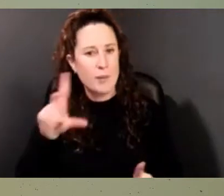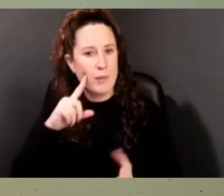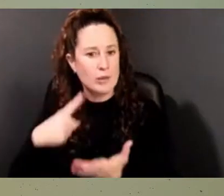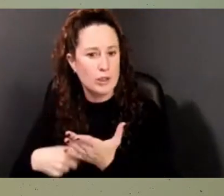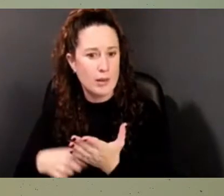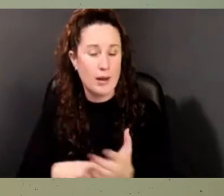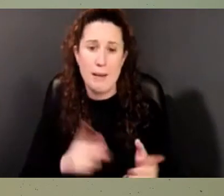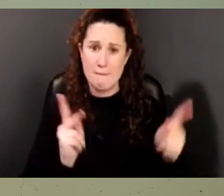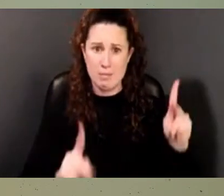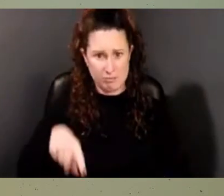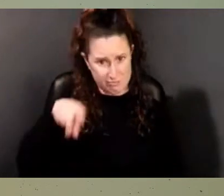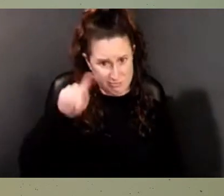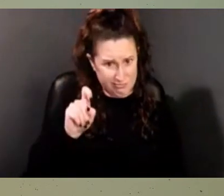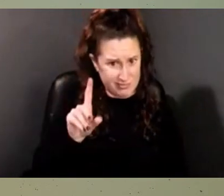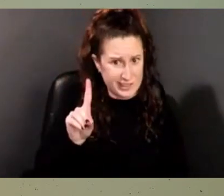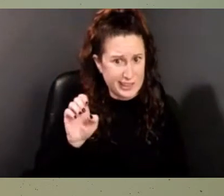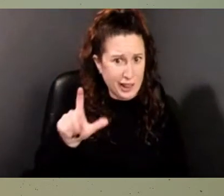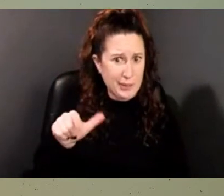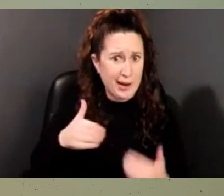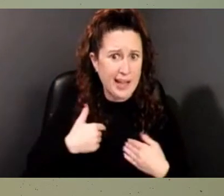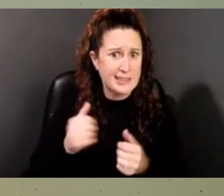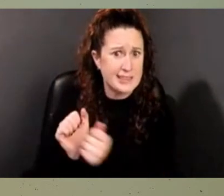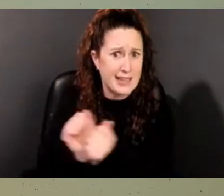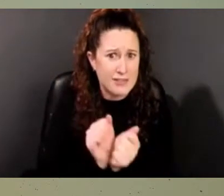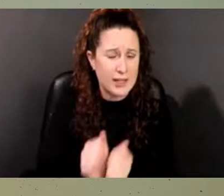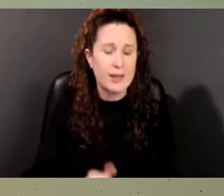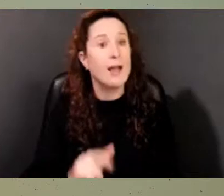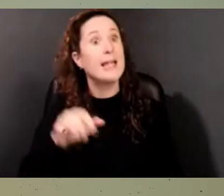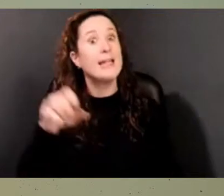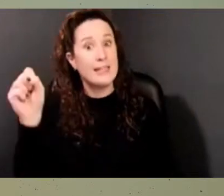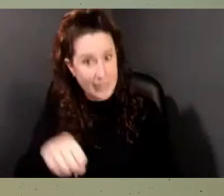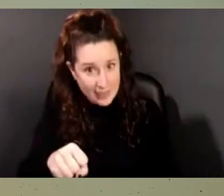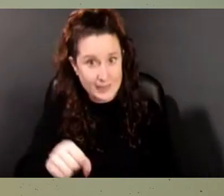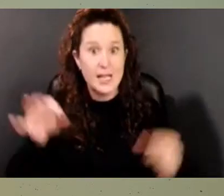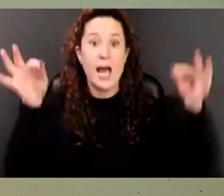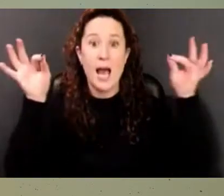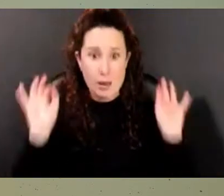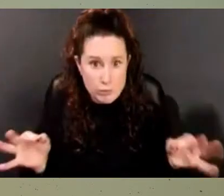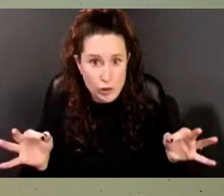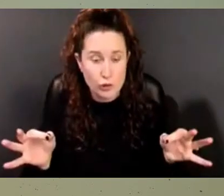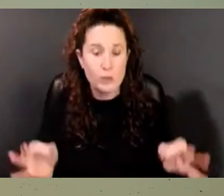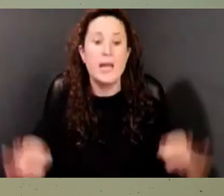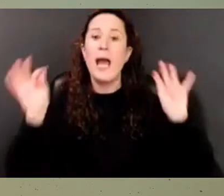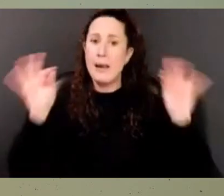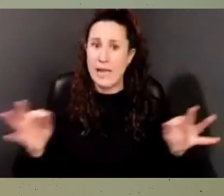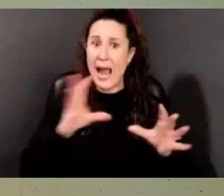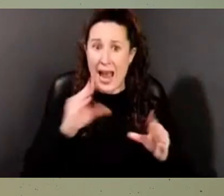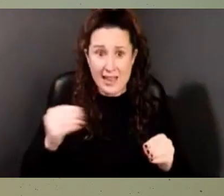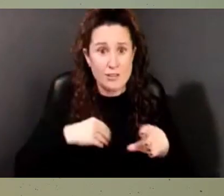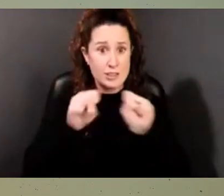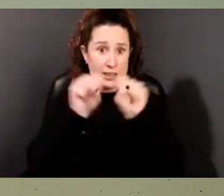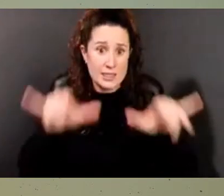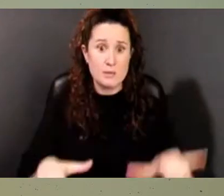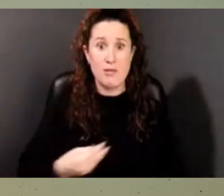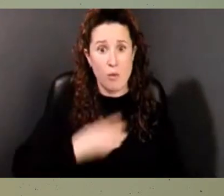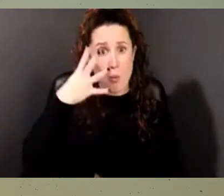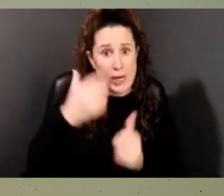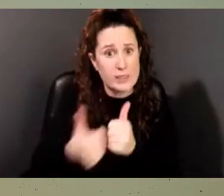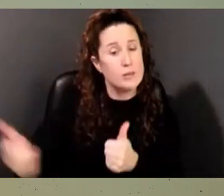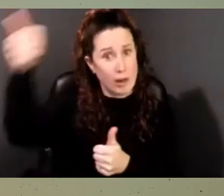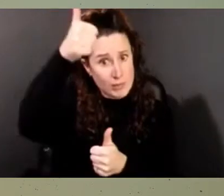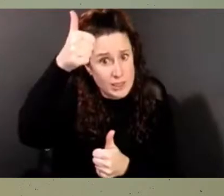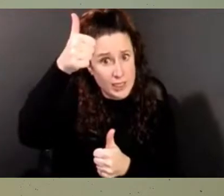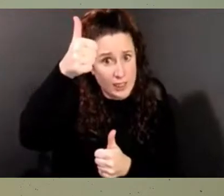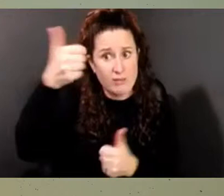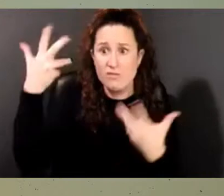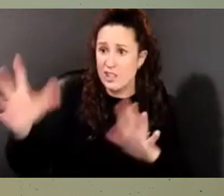slavery there? Yeah, there was absolutely slavery there. And there's absolutely a system of white supremacy that was